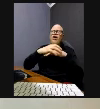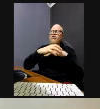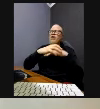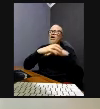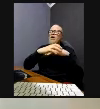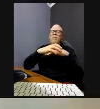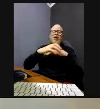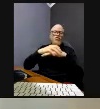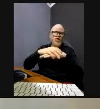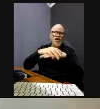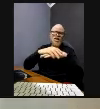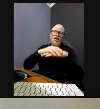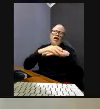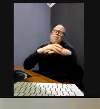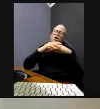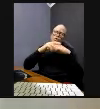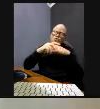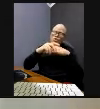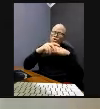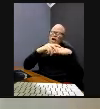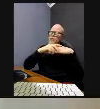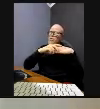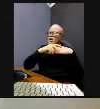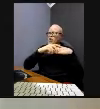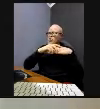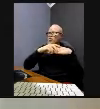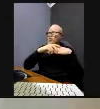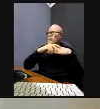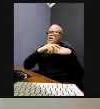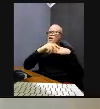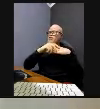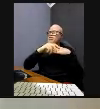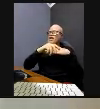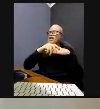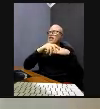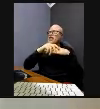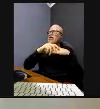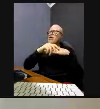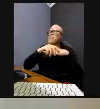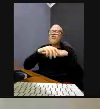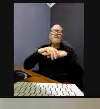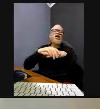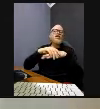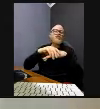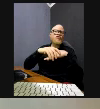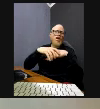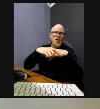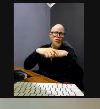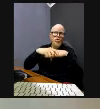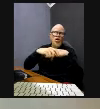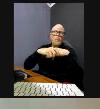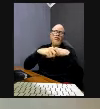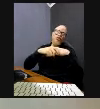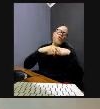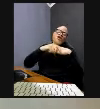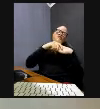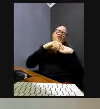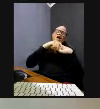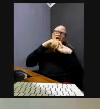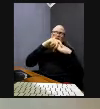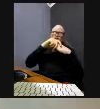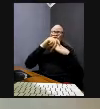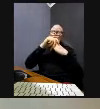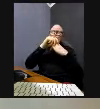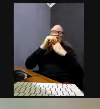creators are paid fairly? But also, I am a person who believes in providing value before we